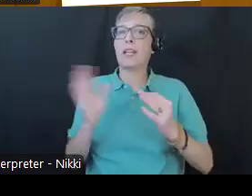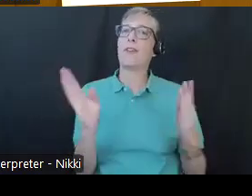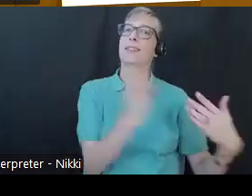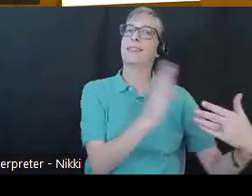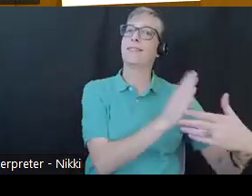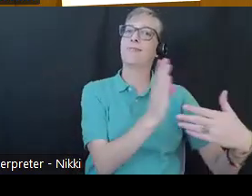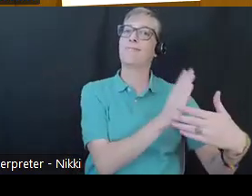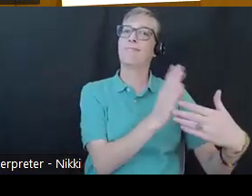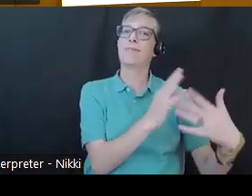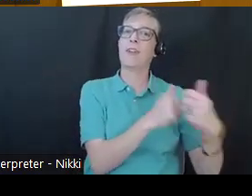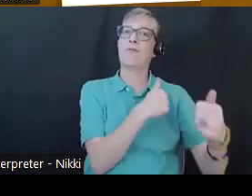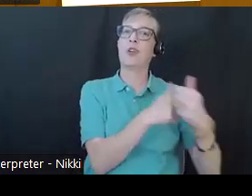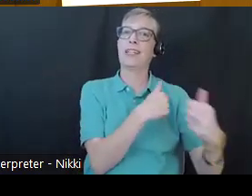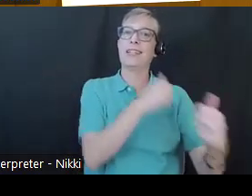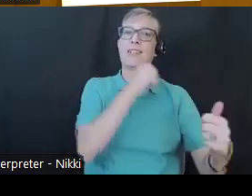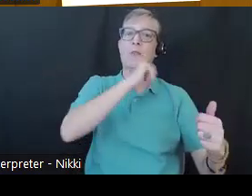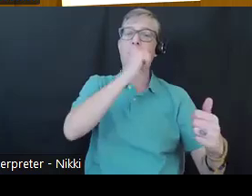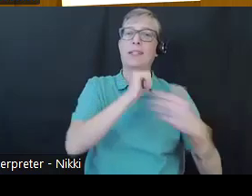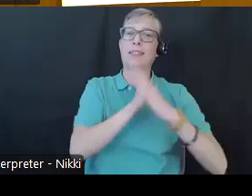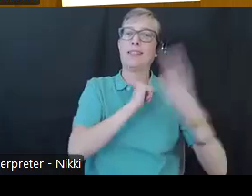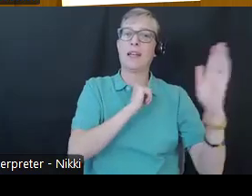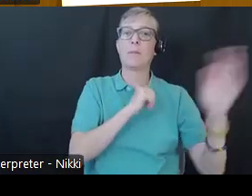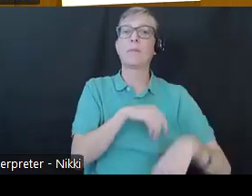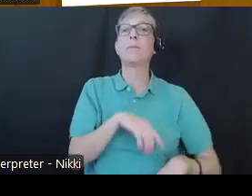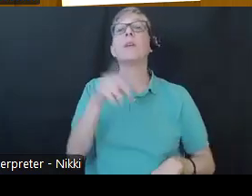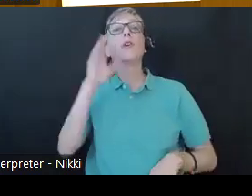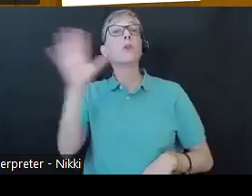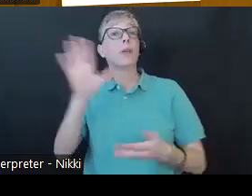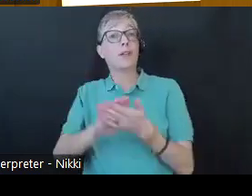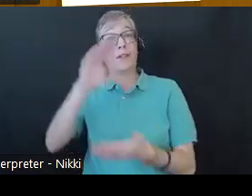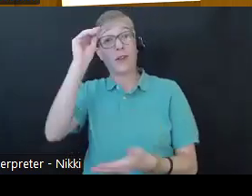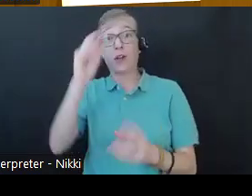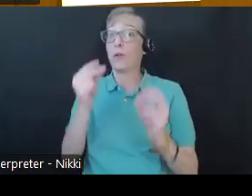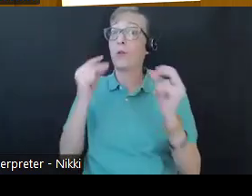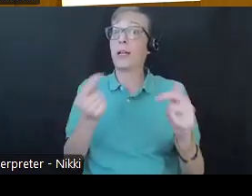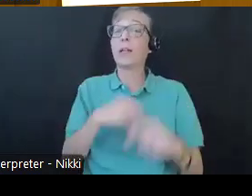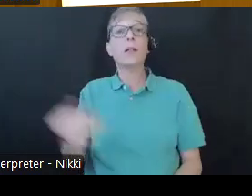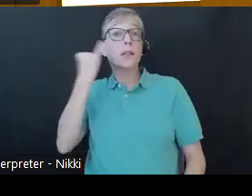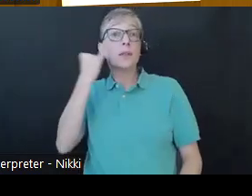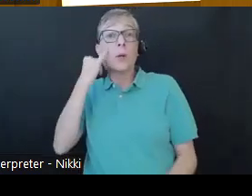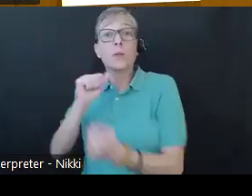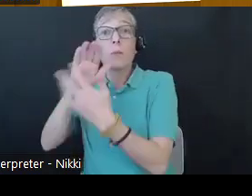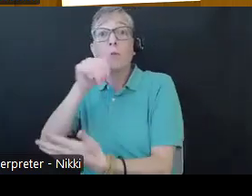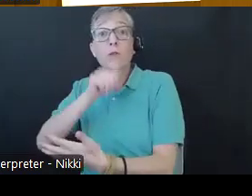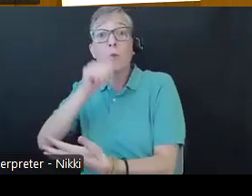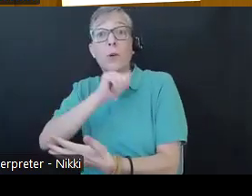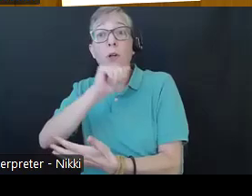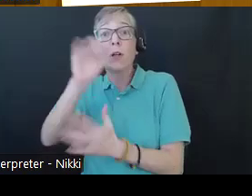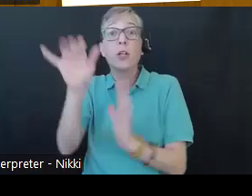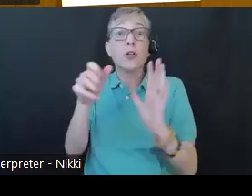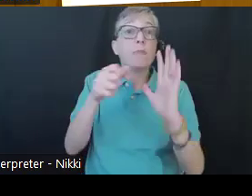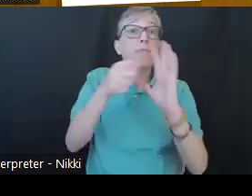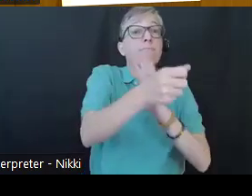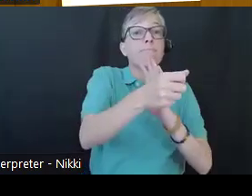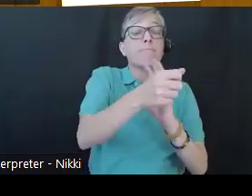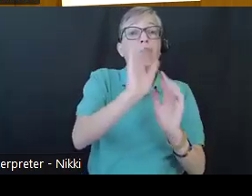right away if you stick an approach coper in a virtual reality system. What are they going to do? They're going to rip the